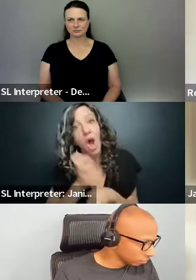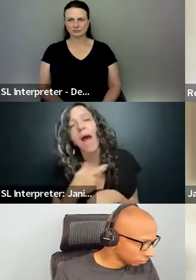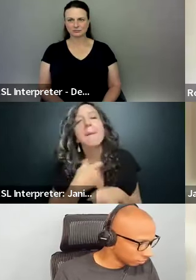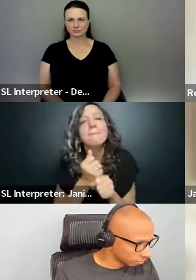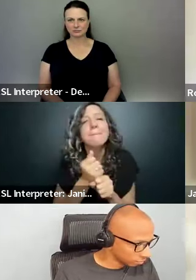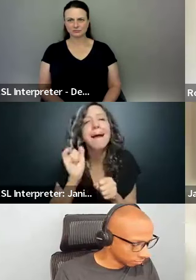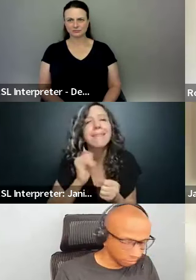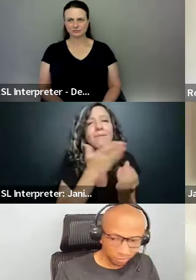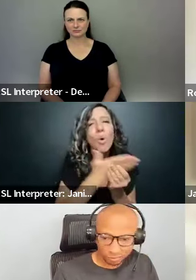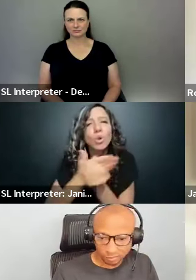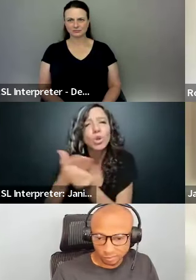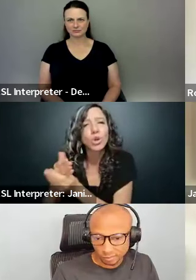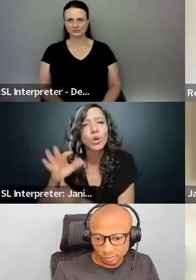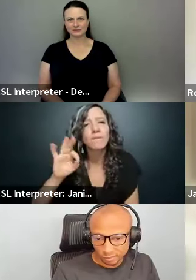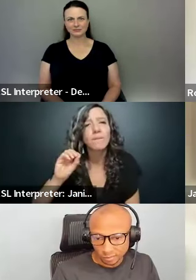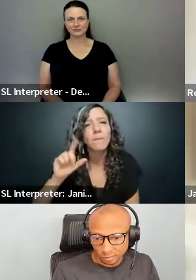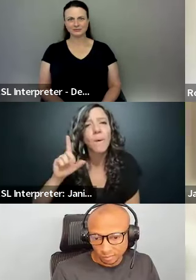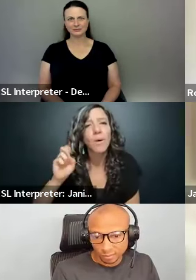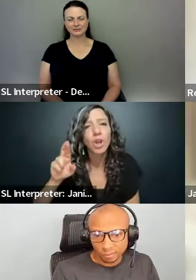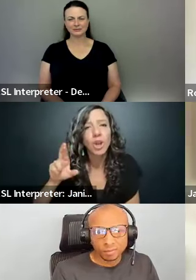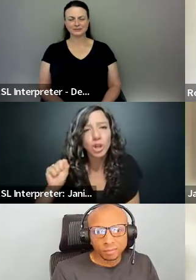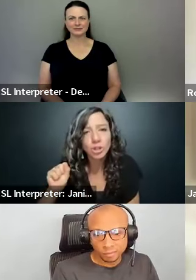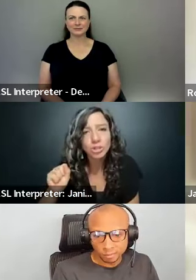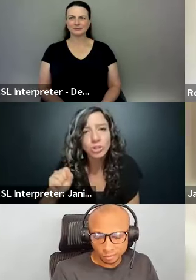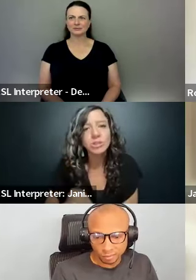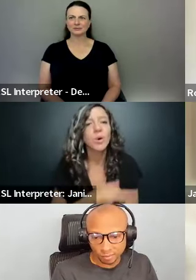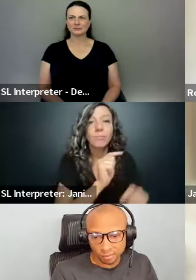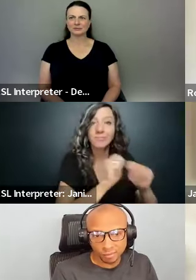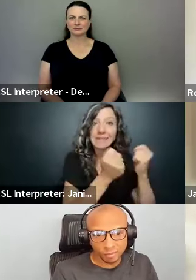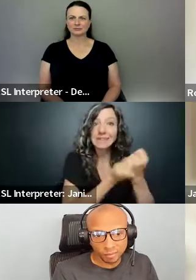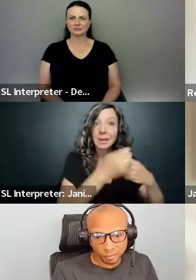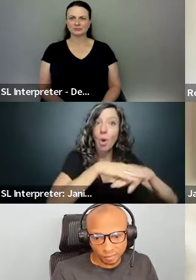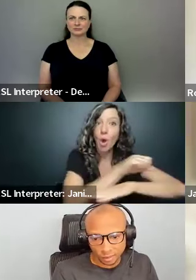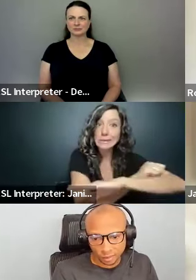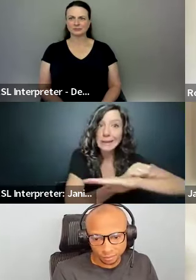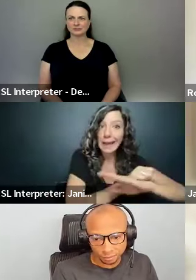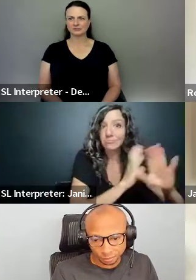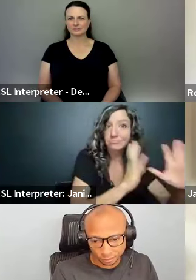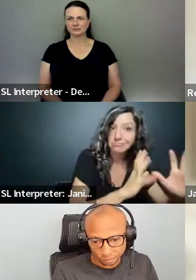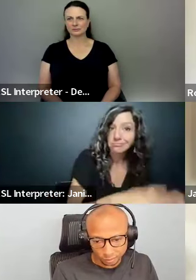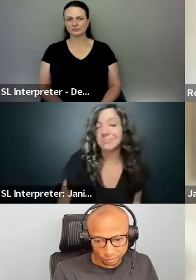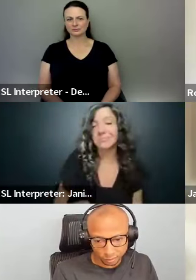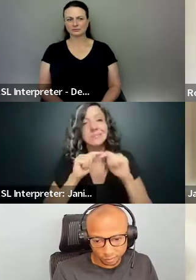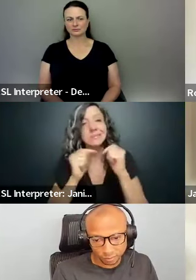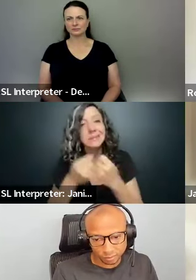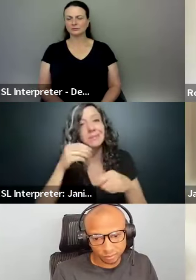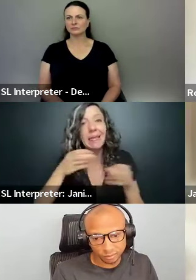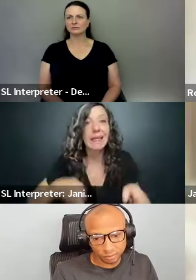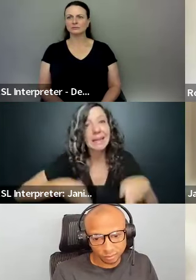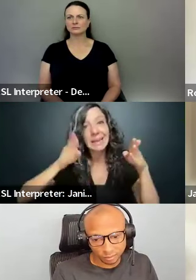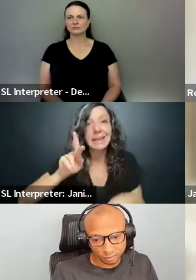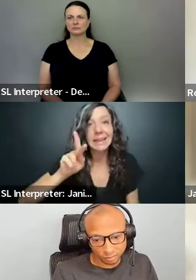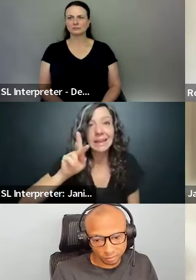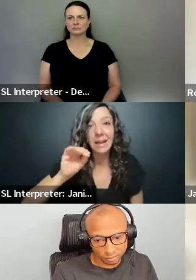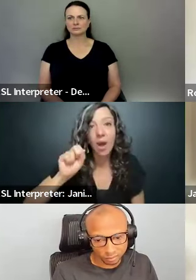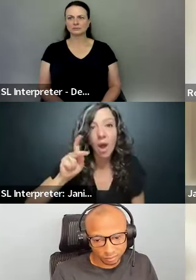and you can see it. They're all in our folders, you know, like the team on stage, the team at the kiosk, the team at, you know, and then I started kind of saying